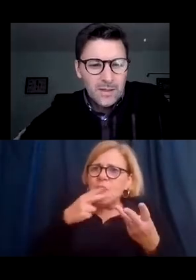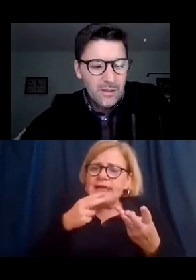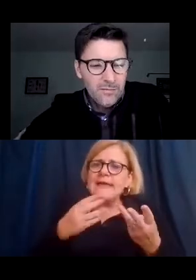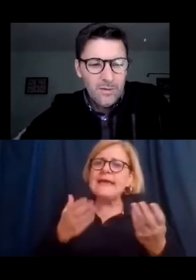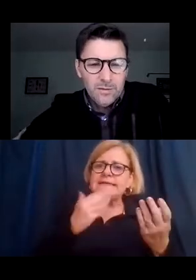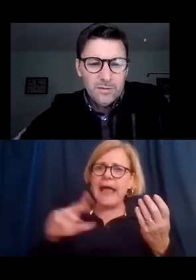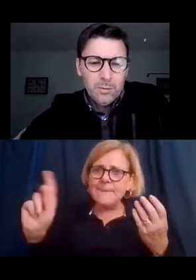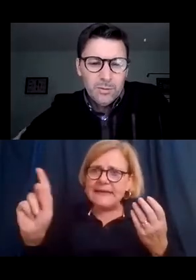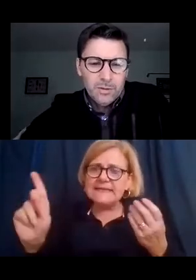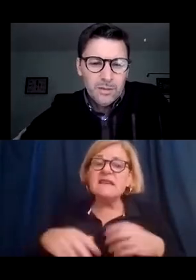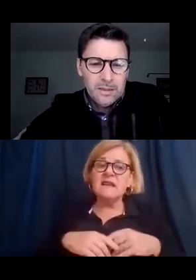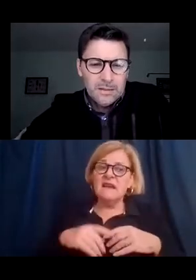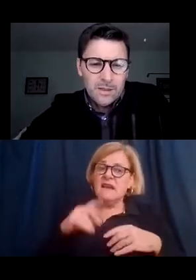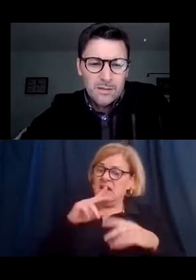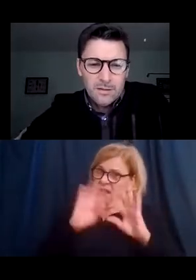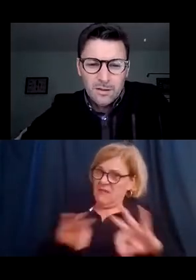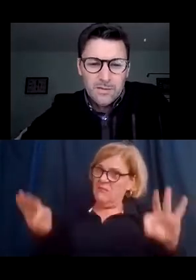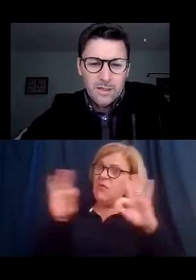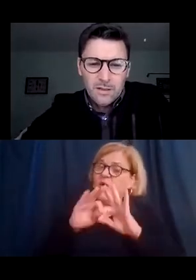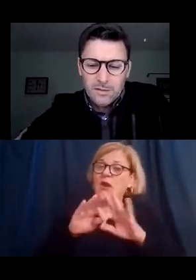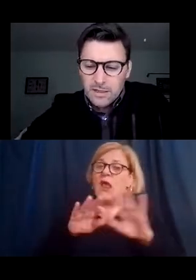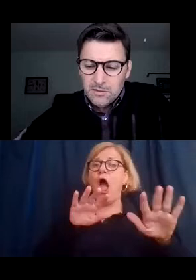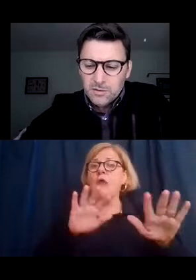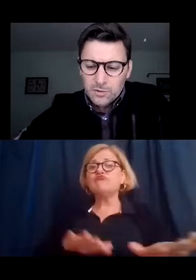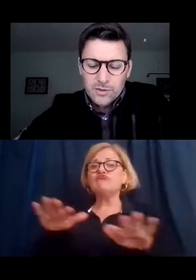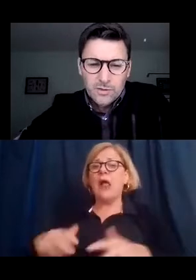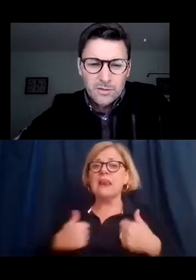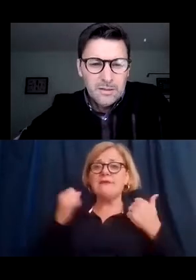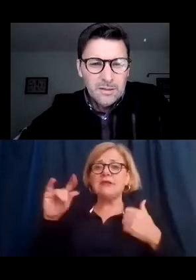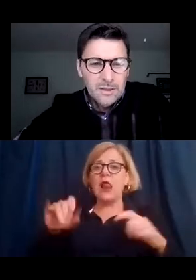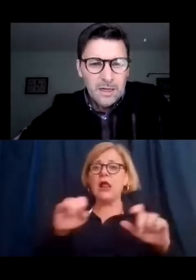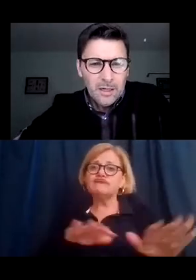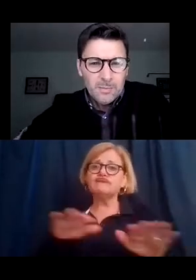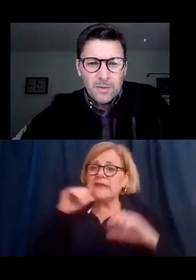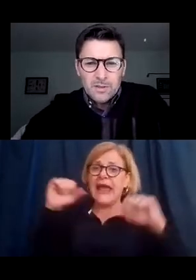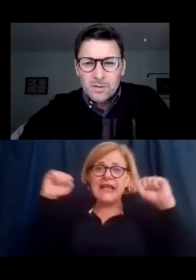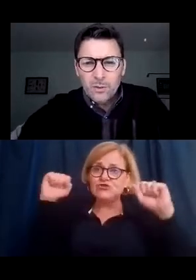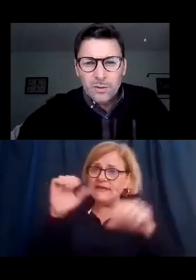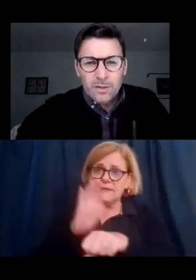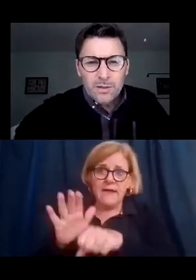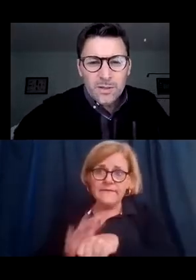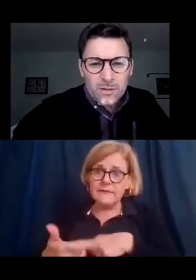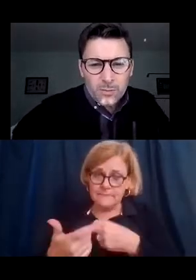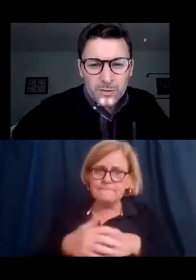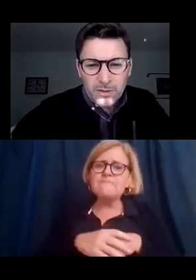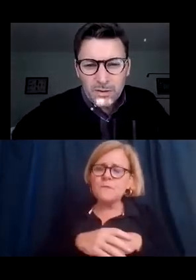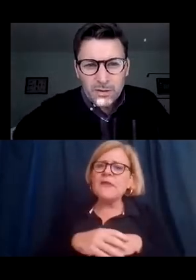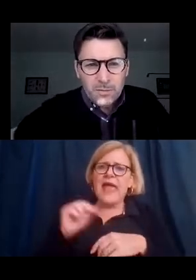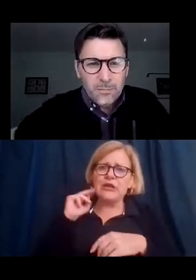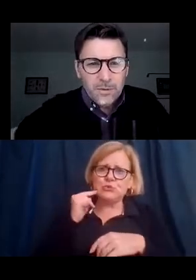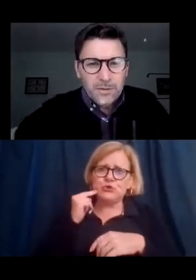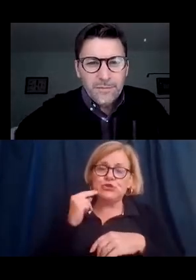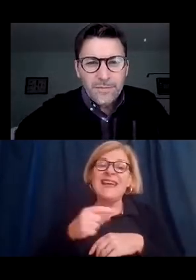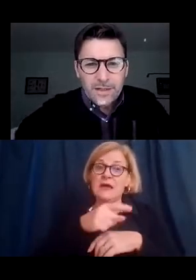diabetes, and very importantly, sedentary lifestyle and nutrition. So these are really